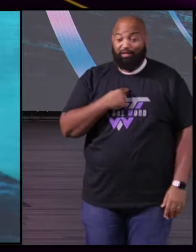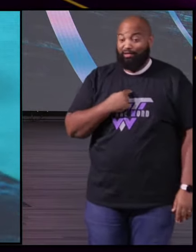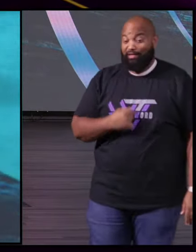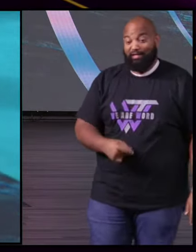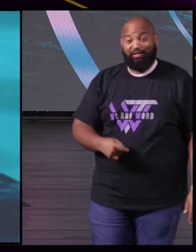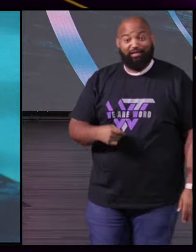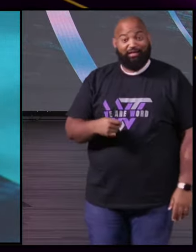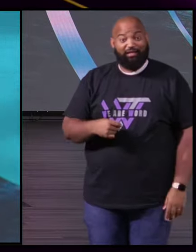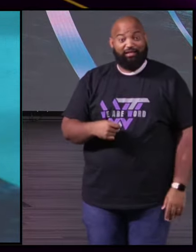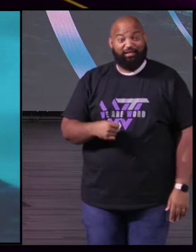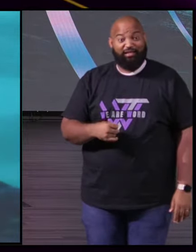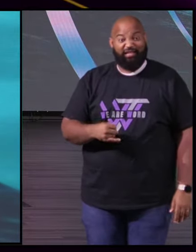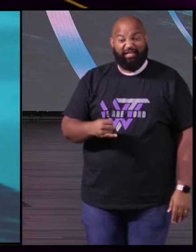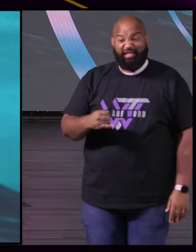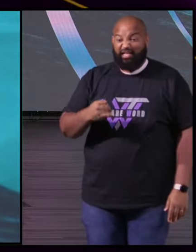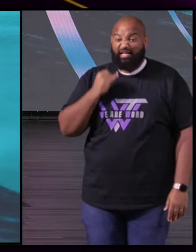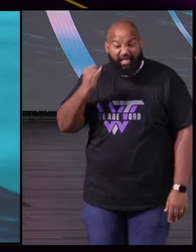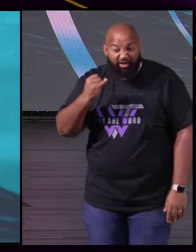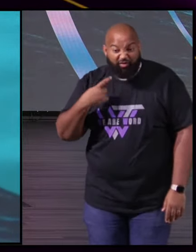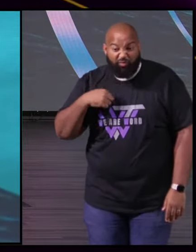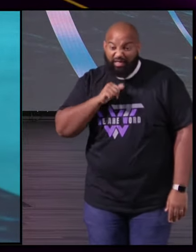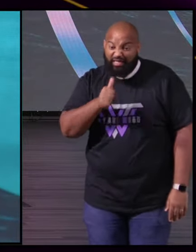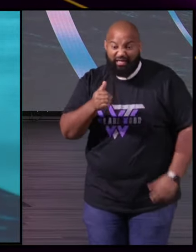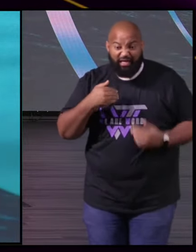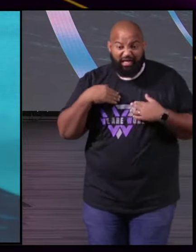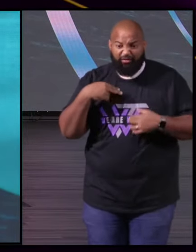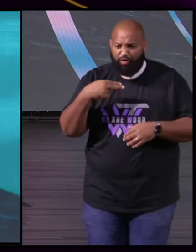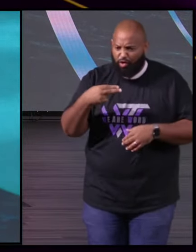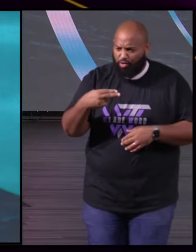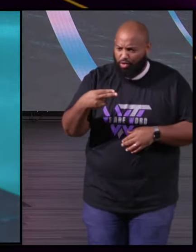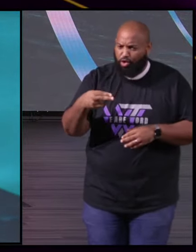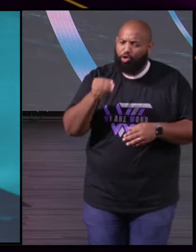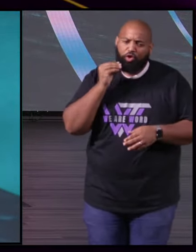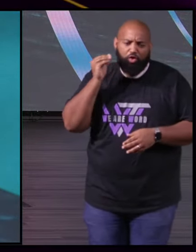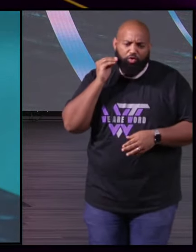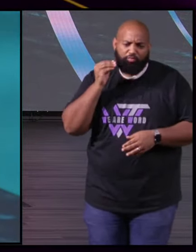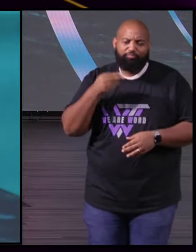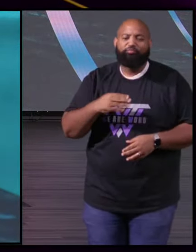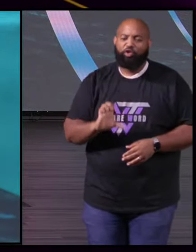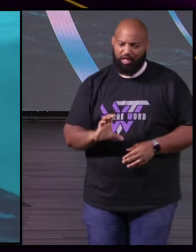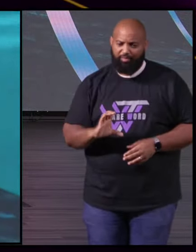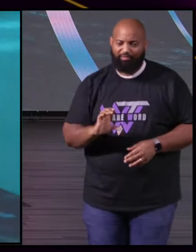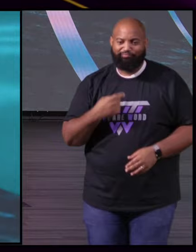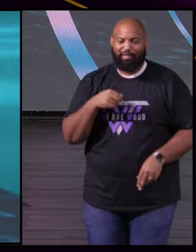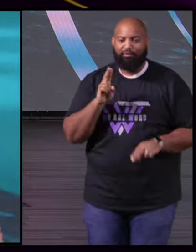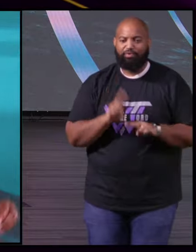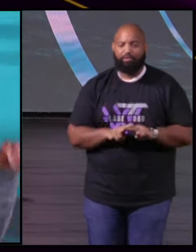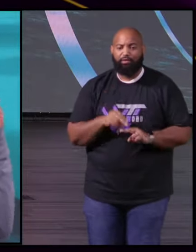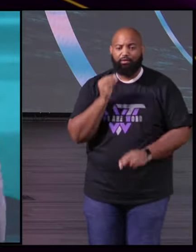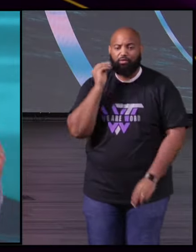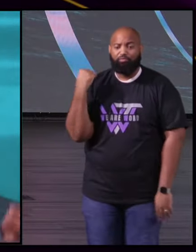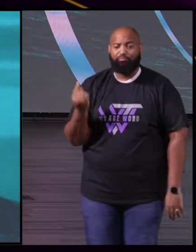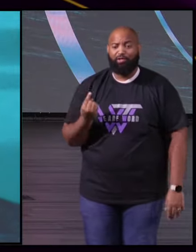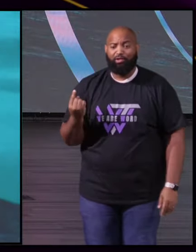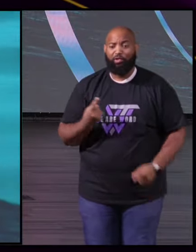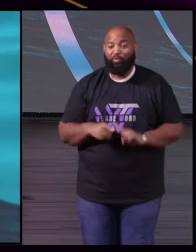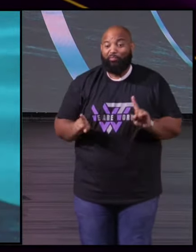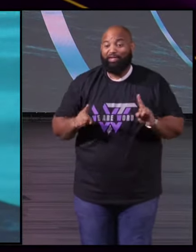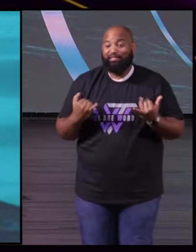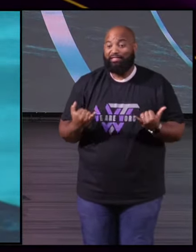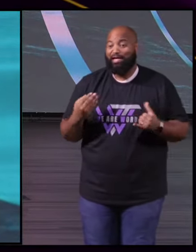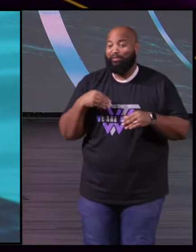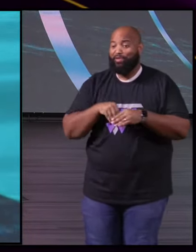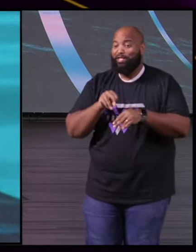what was going on this weekend, I'd be sitting at home by myself alone. But instead, I am in a room with my church